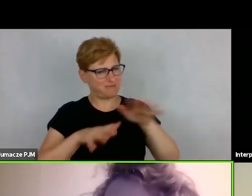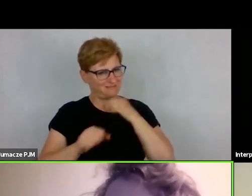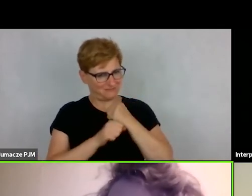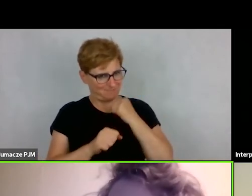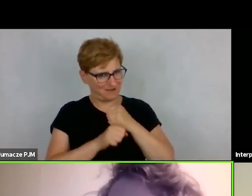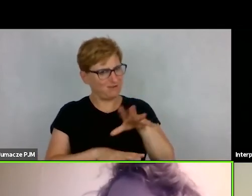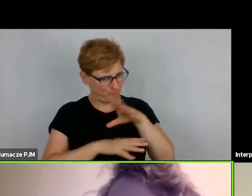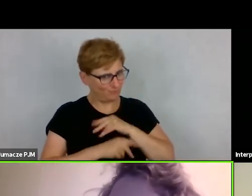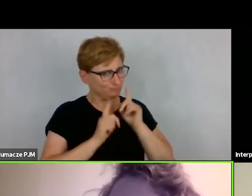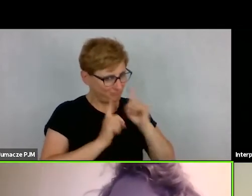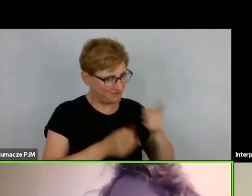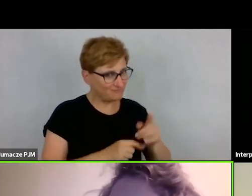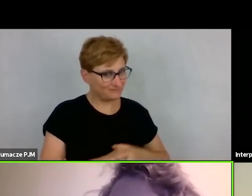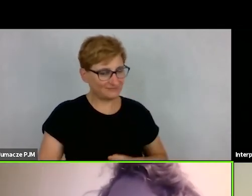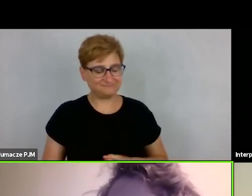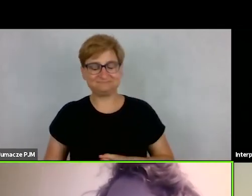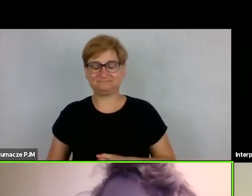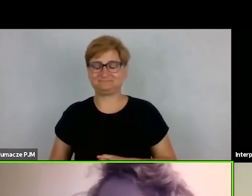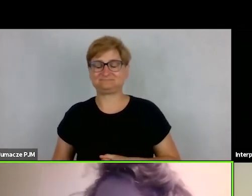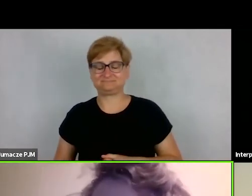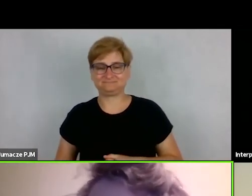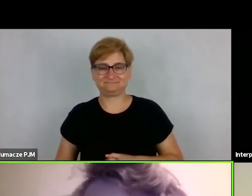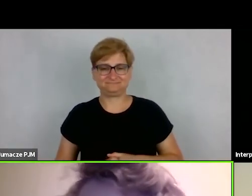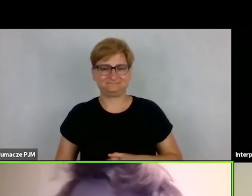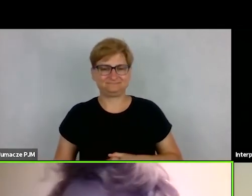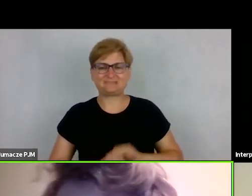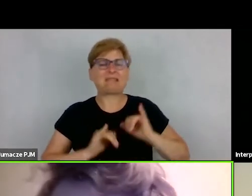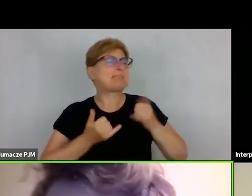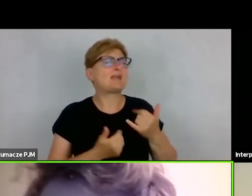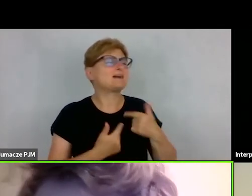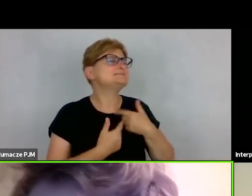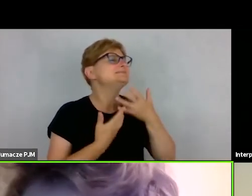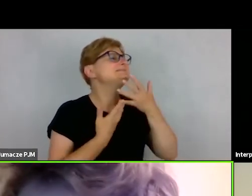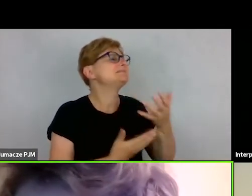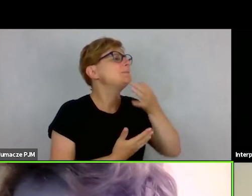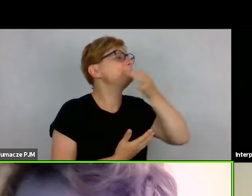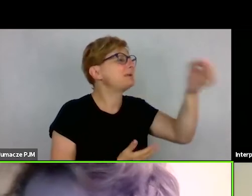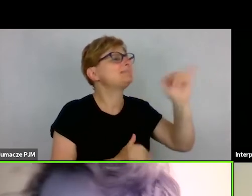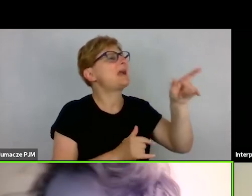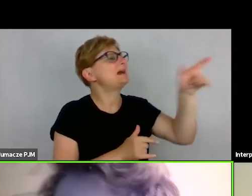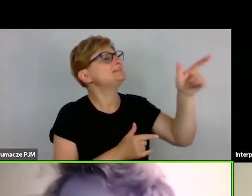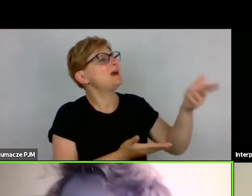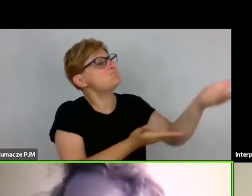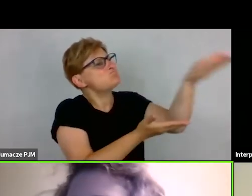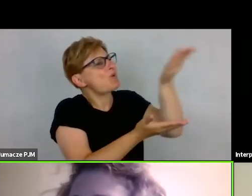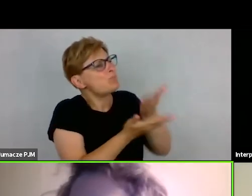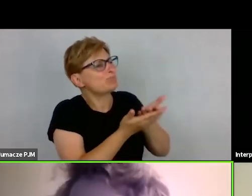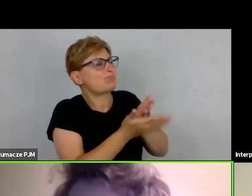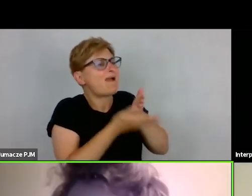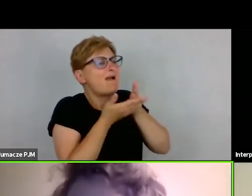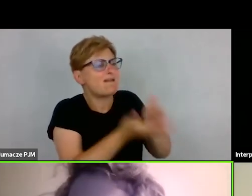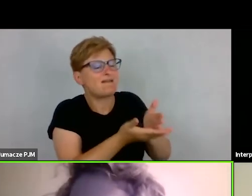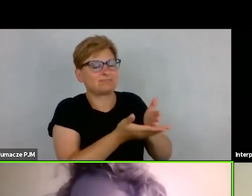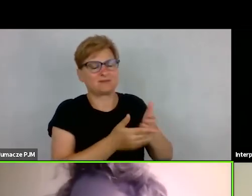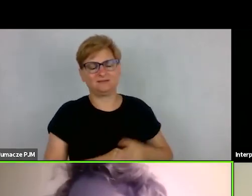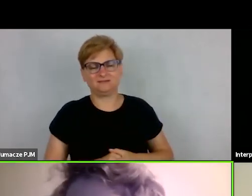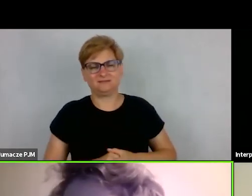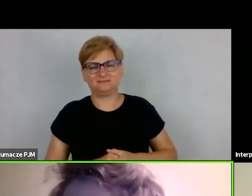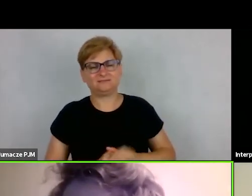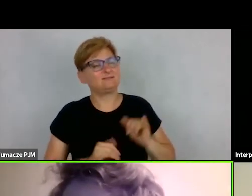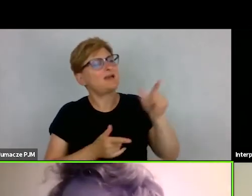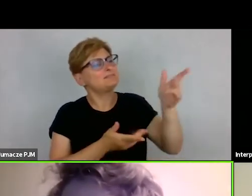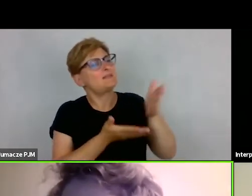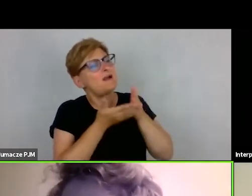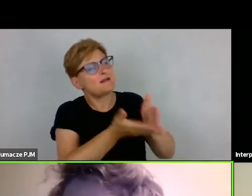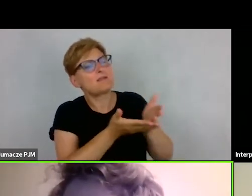give someone who wants to run as related a project in an environment not as friendly in terms of